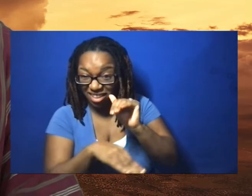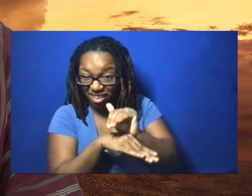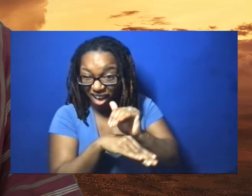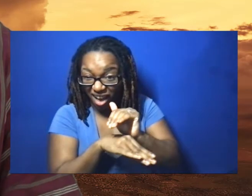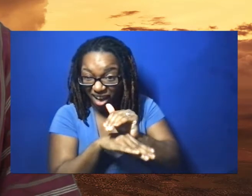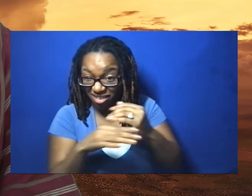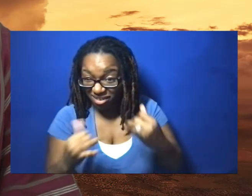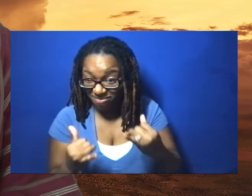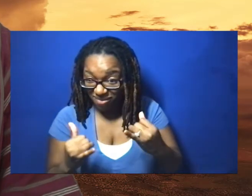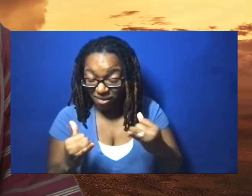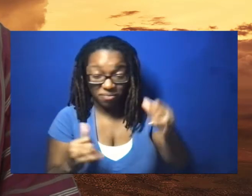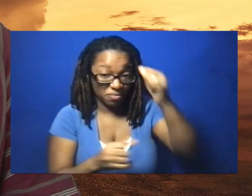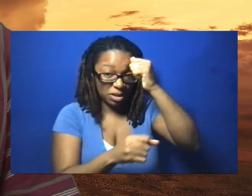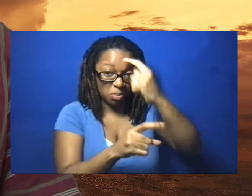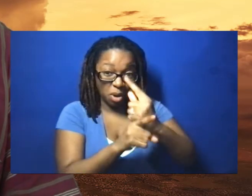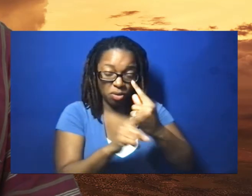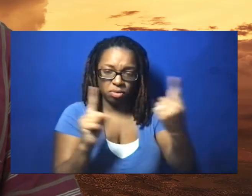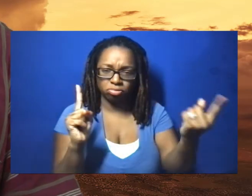and said,